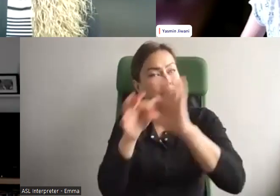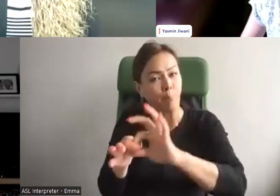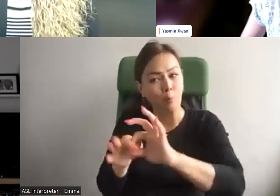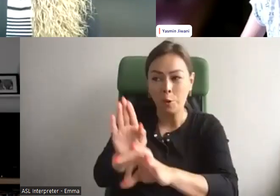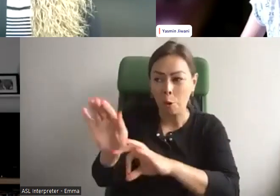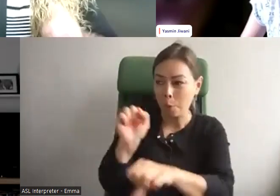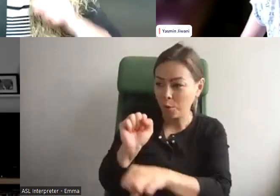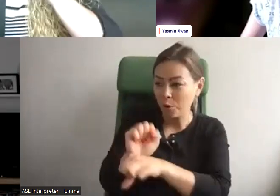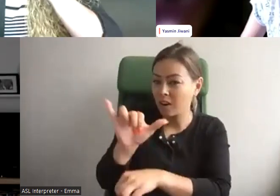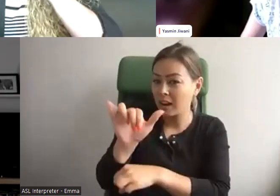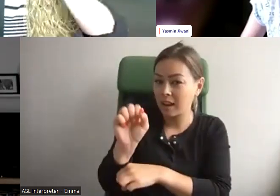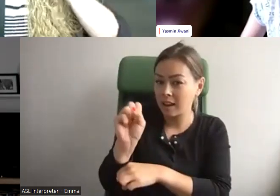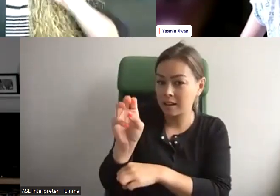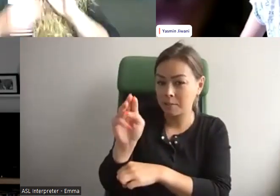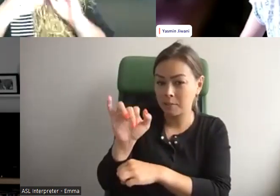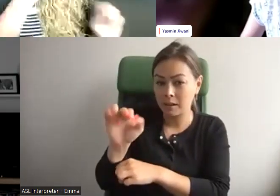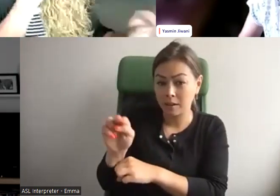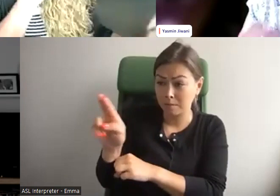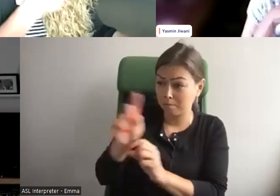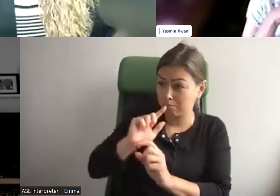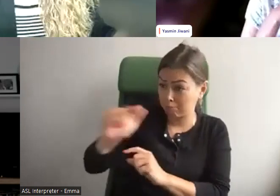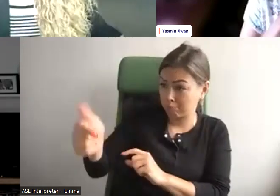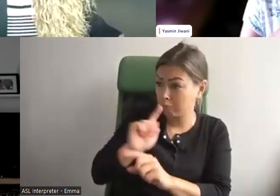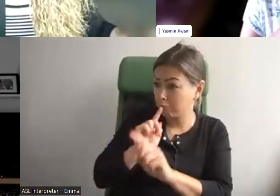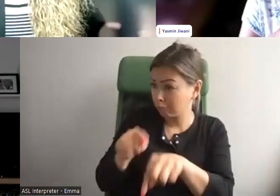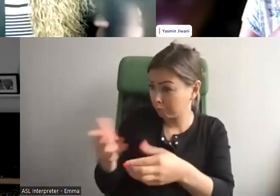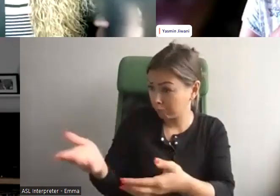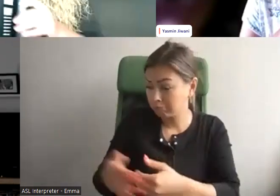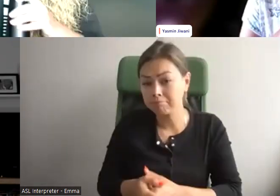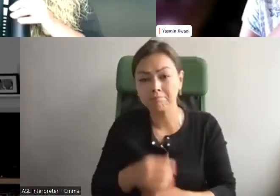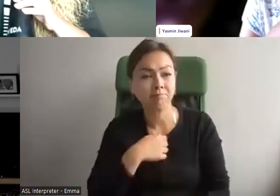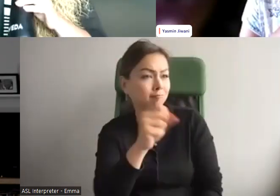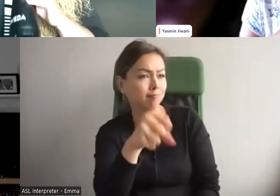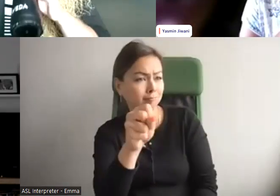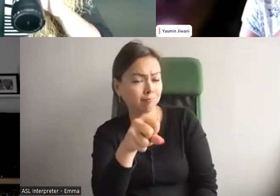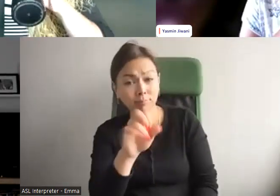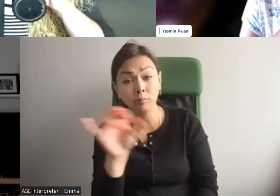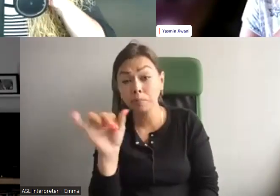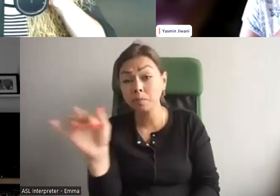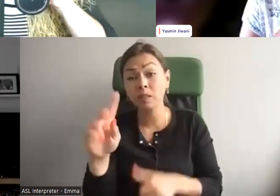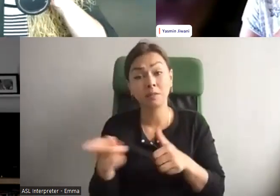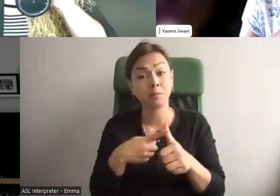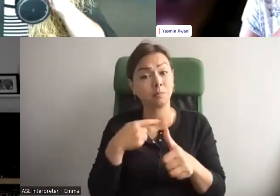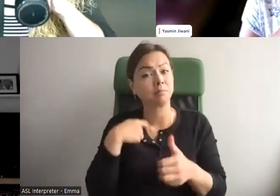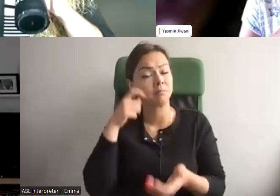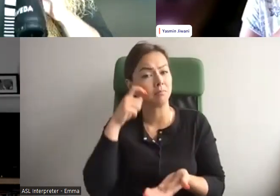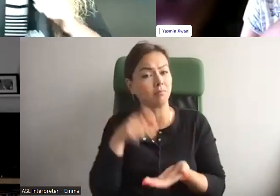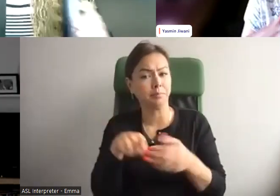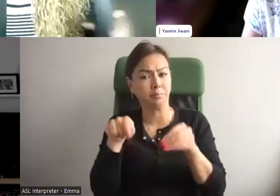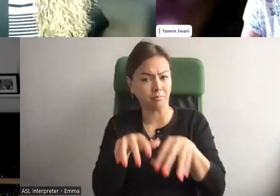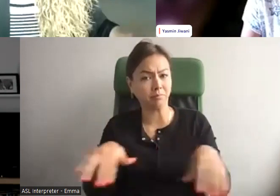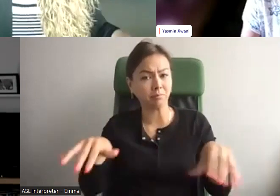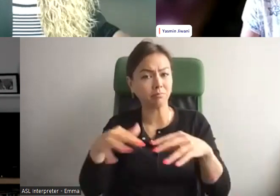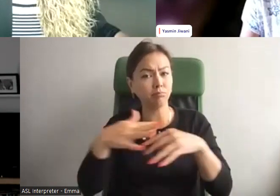wonder if you want to answer next. Sure. First of all, I'd like to acknowledge that I'm on Algonquin territory,